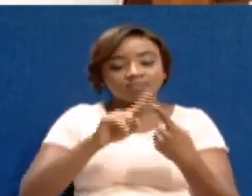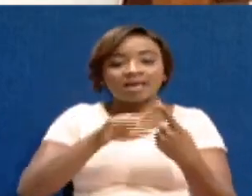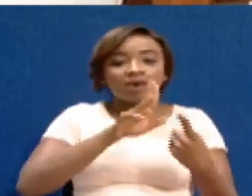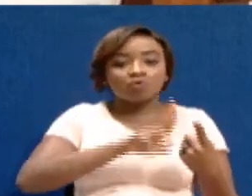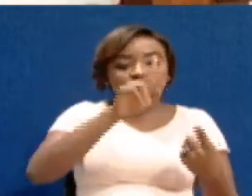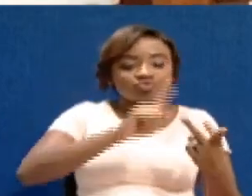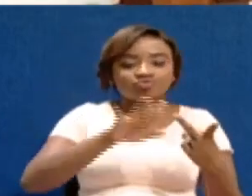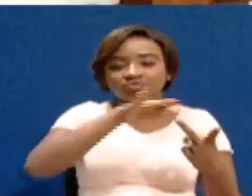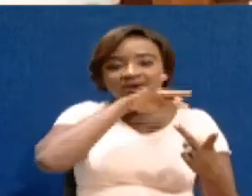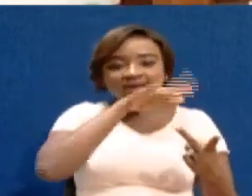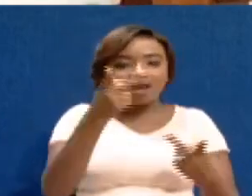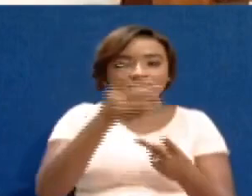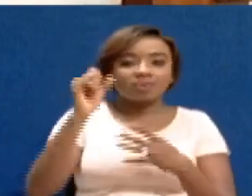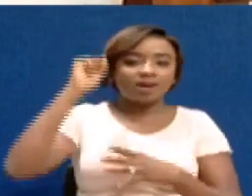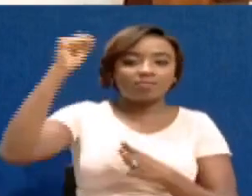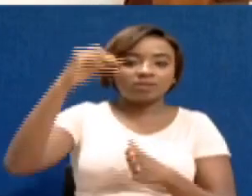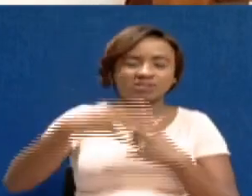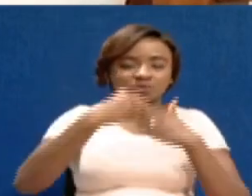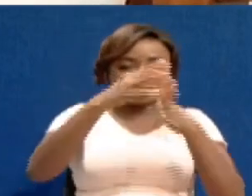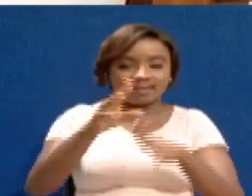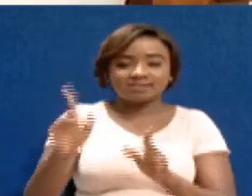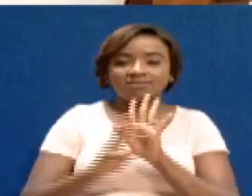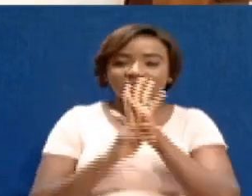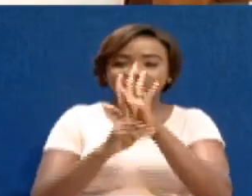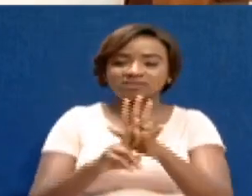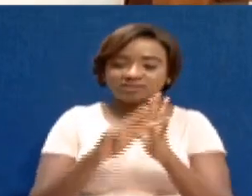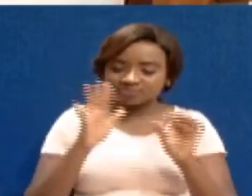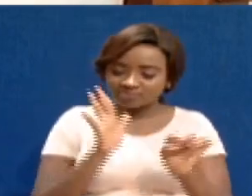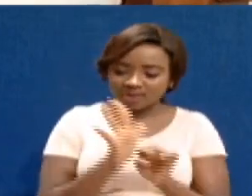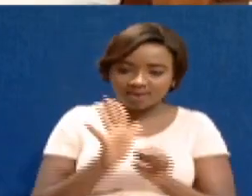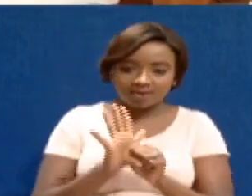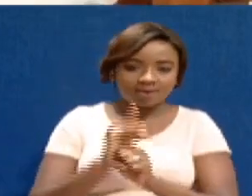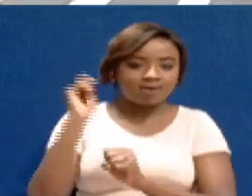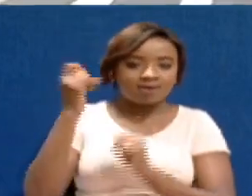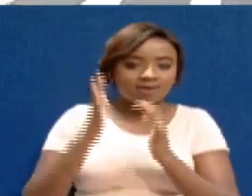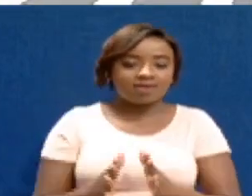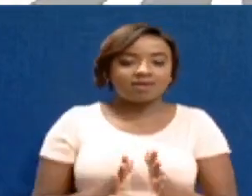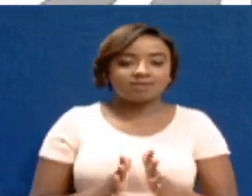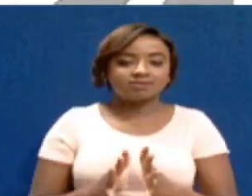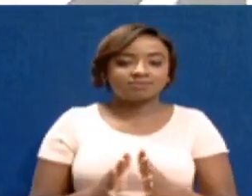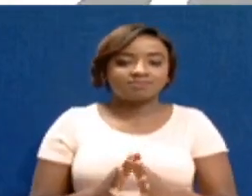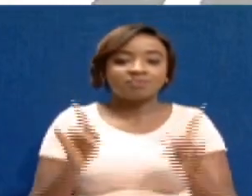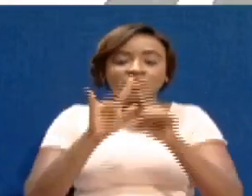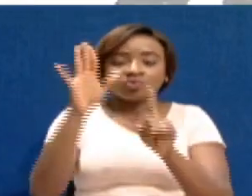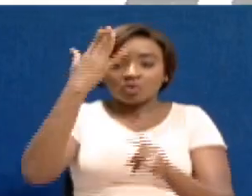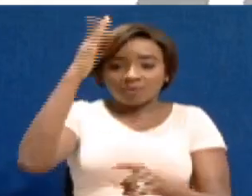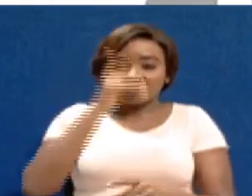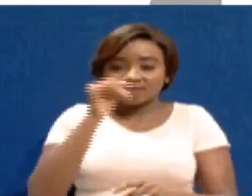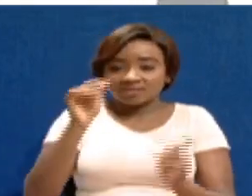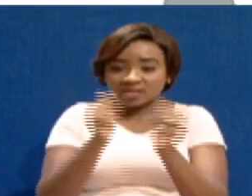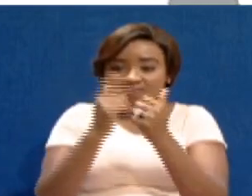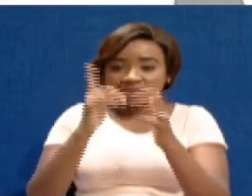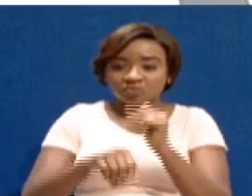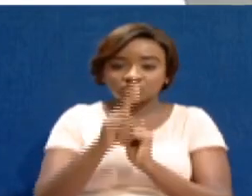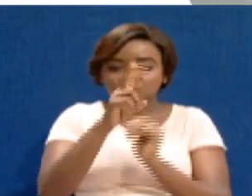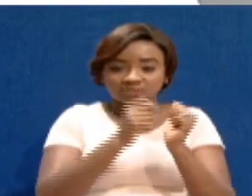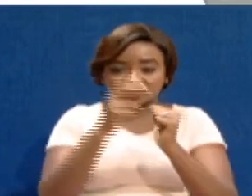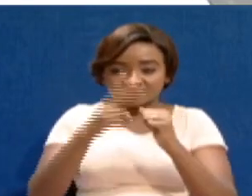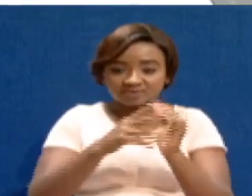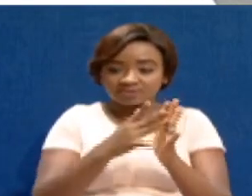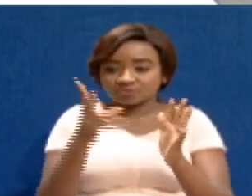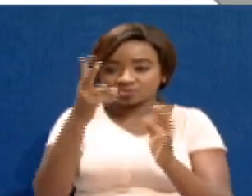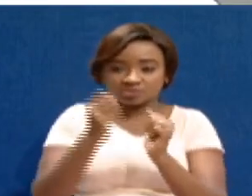why I'm going back to what BBI proposes to address is a situation where the people of